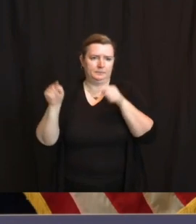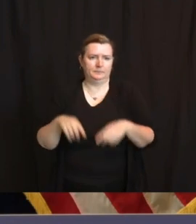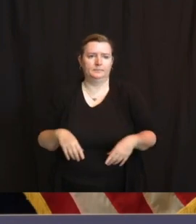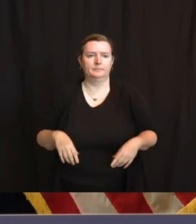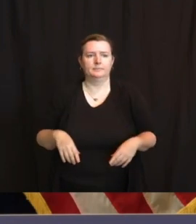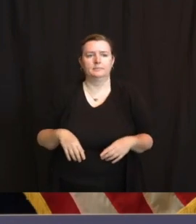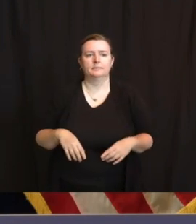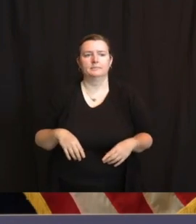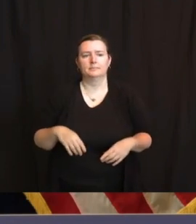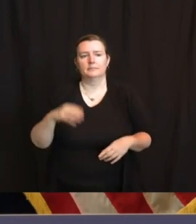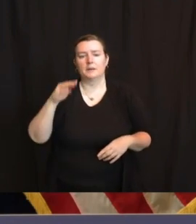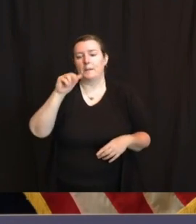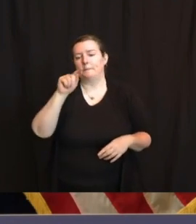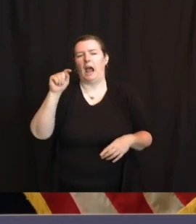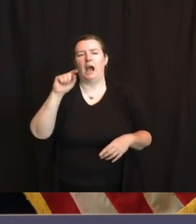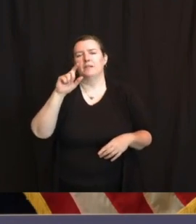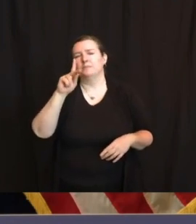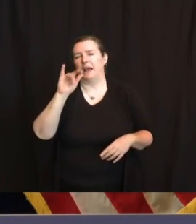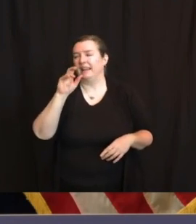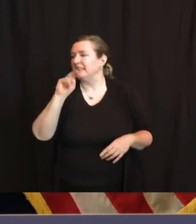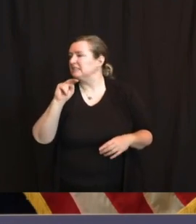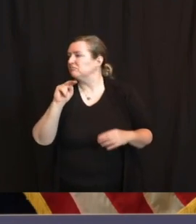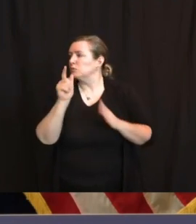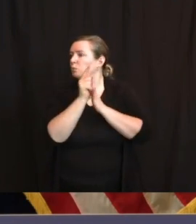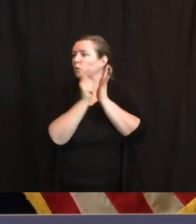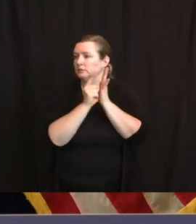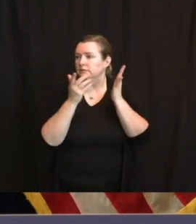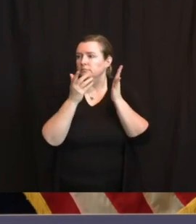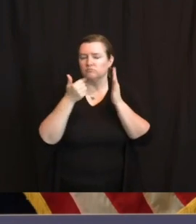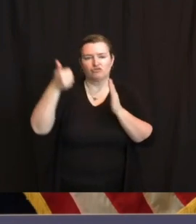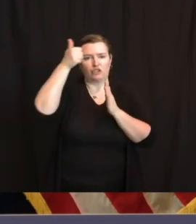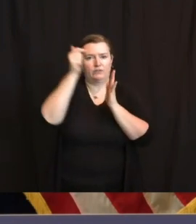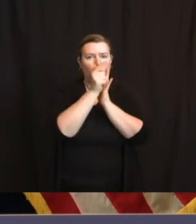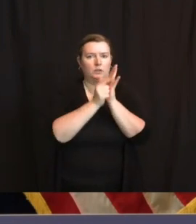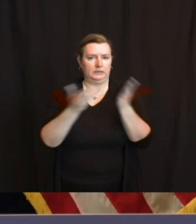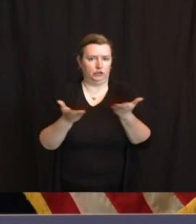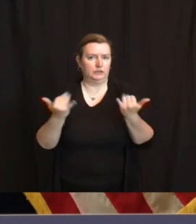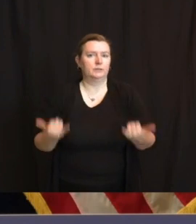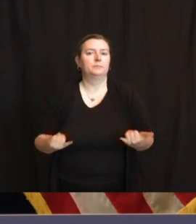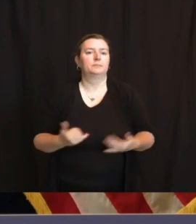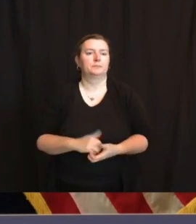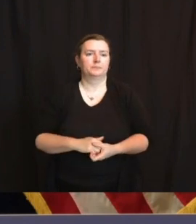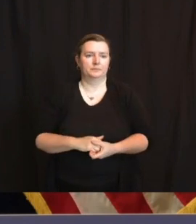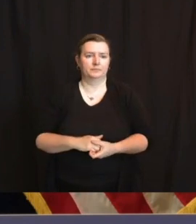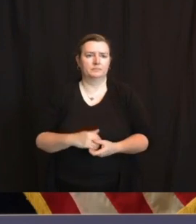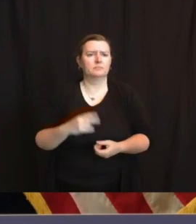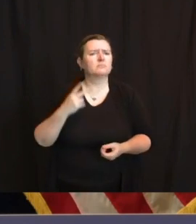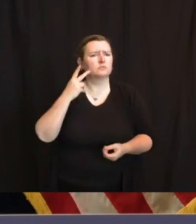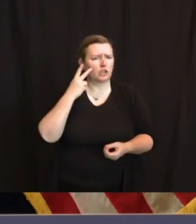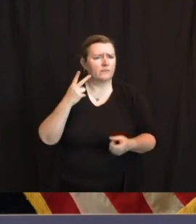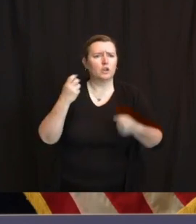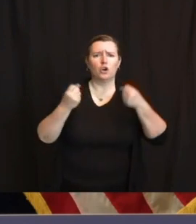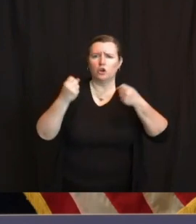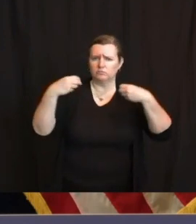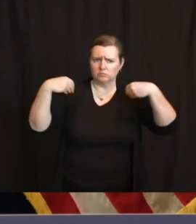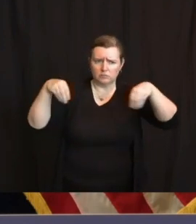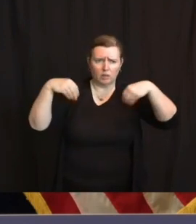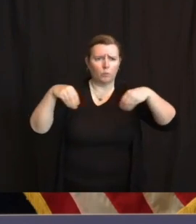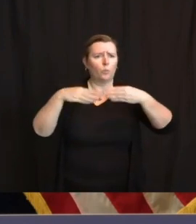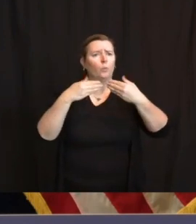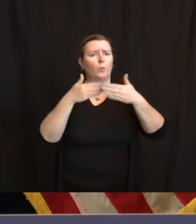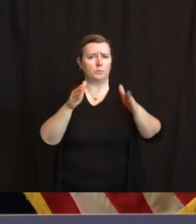you saw what we did with car sales. That's effective tomorrow morning. You just should assume that we